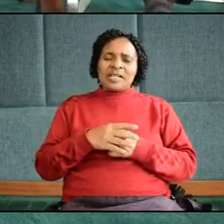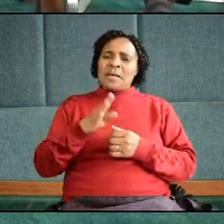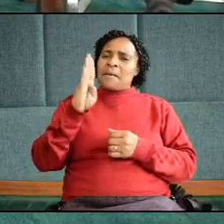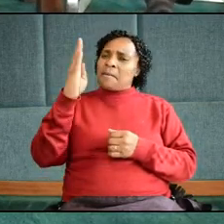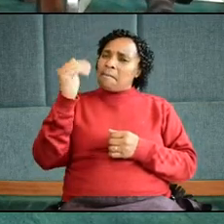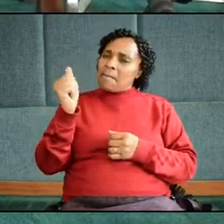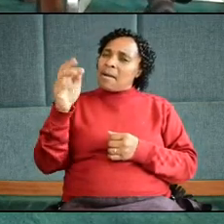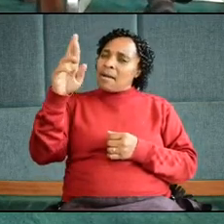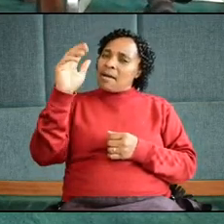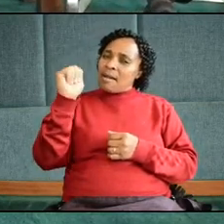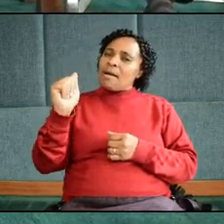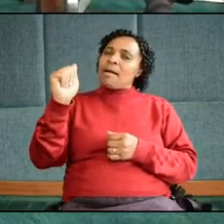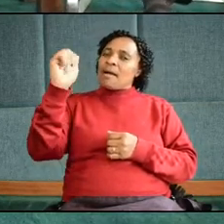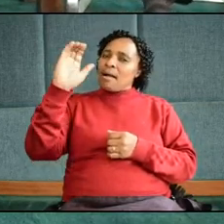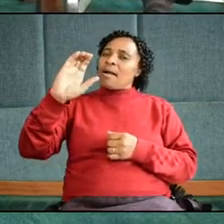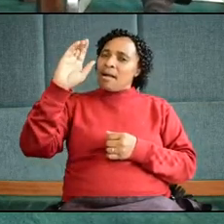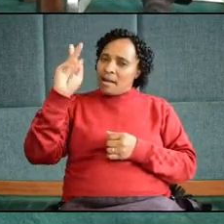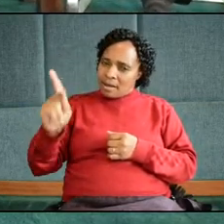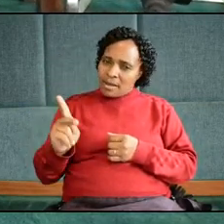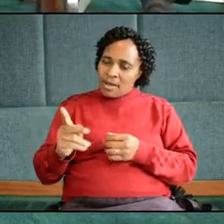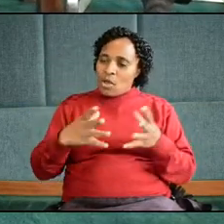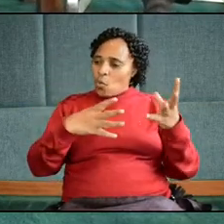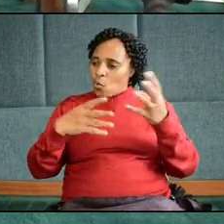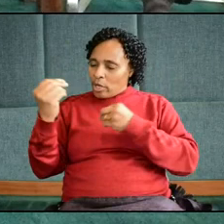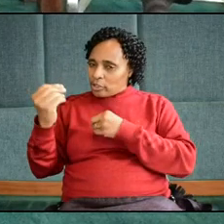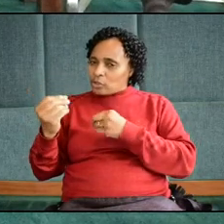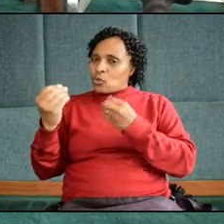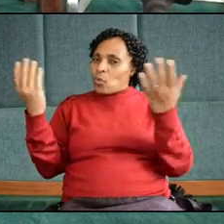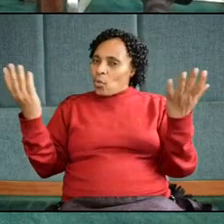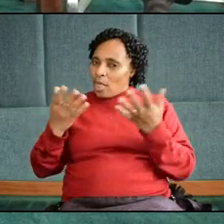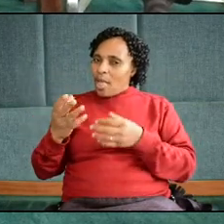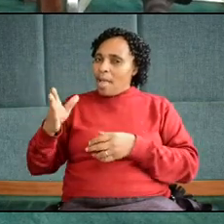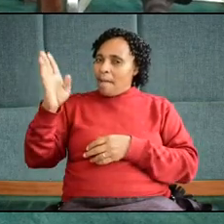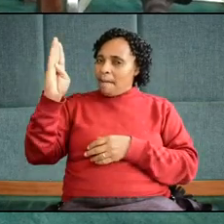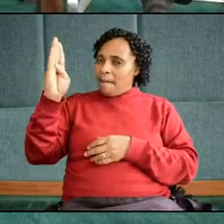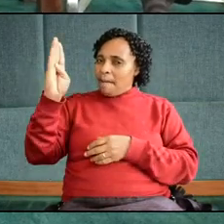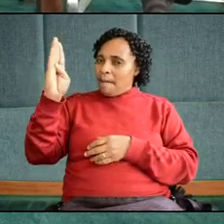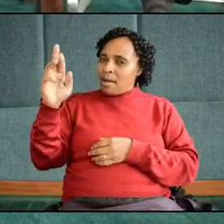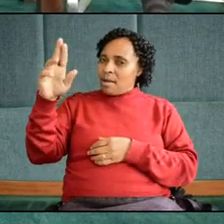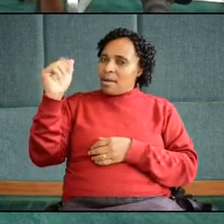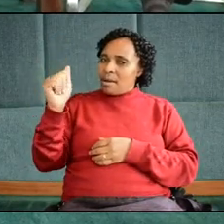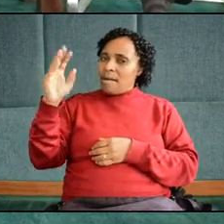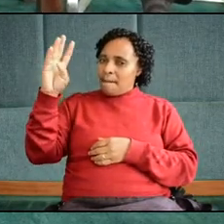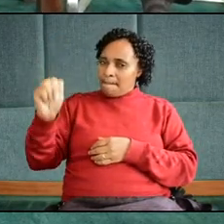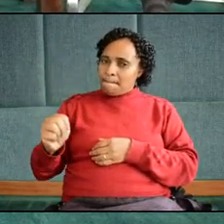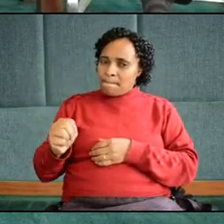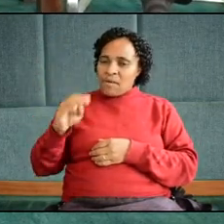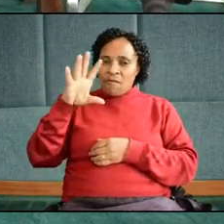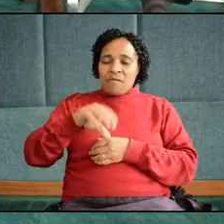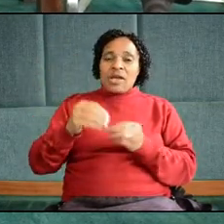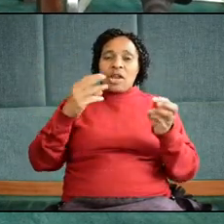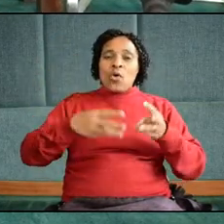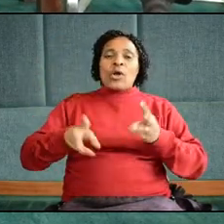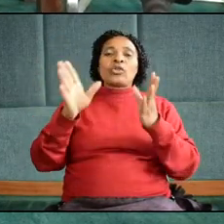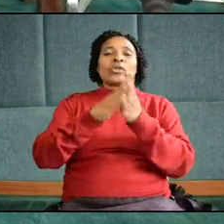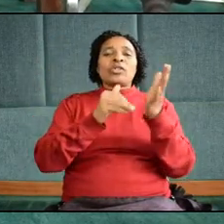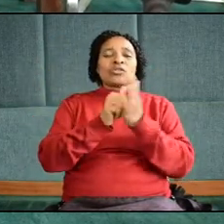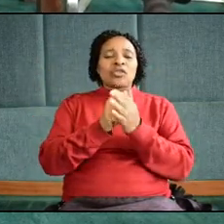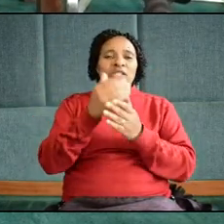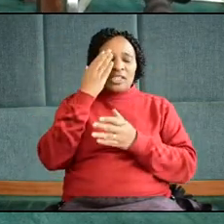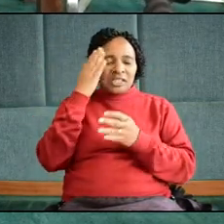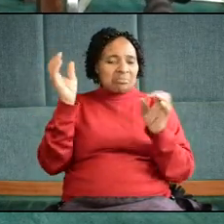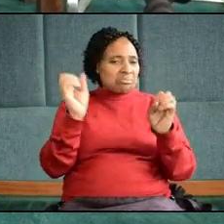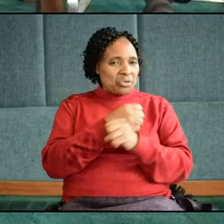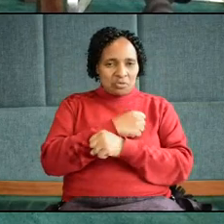Balak went to Balaam mm-hmm. because he couldn't find a way to destroy the Israelites